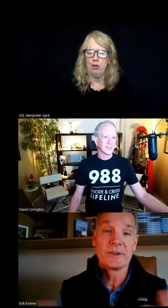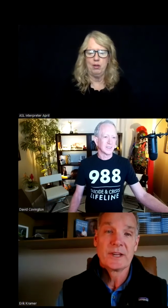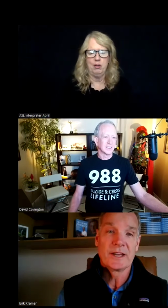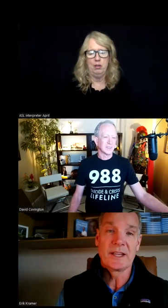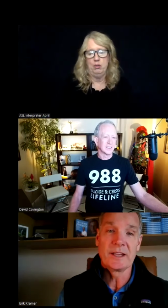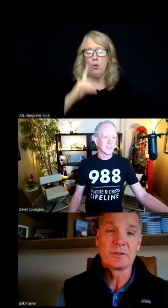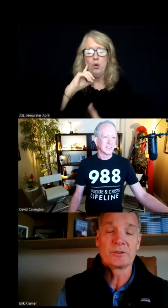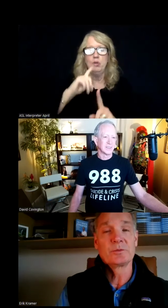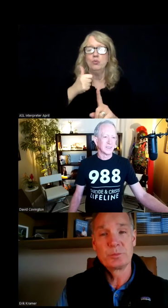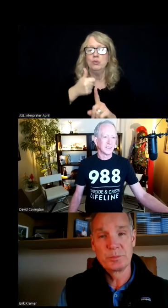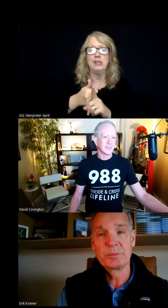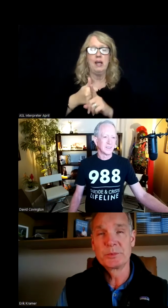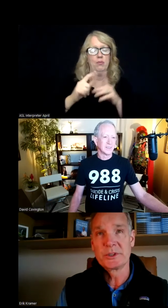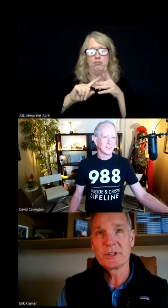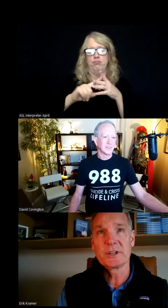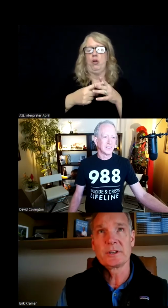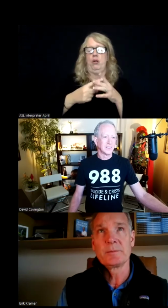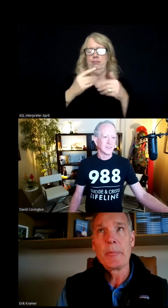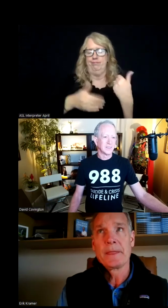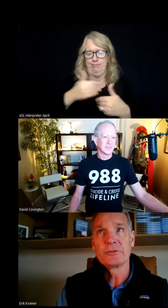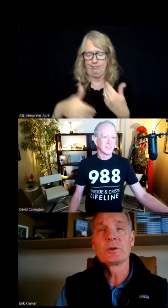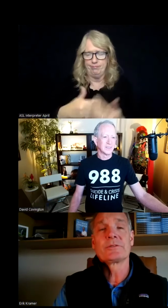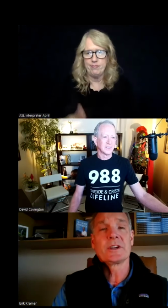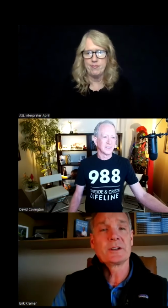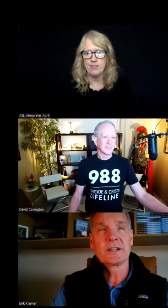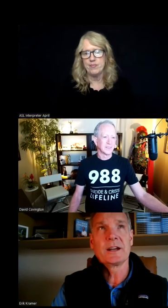yourself, and